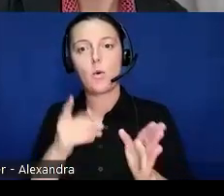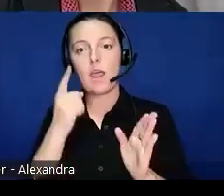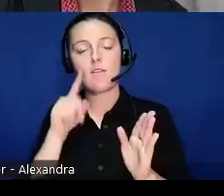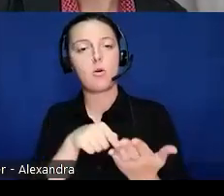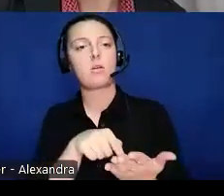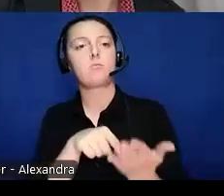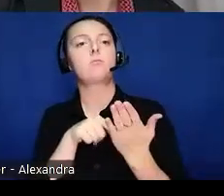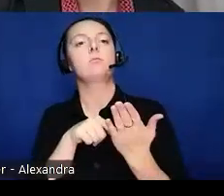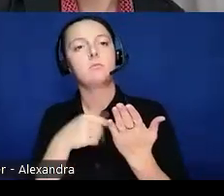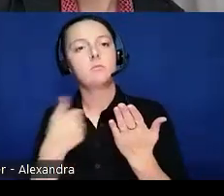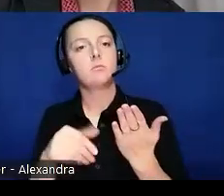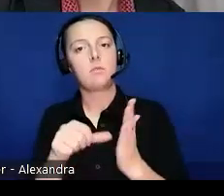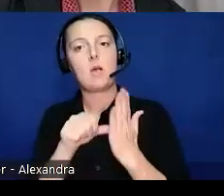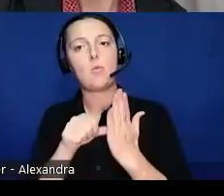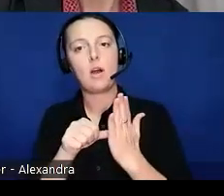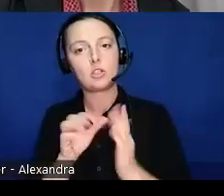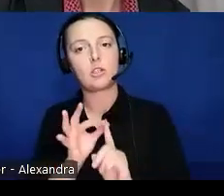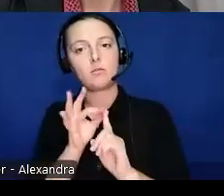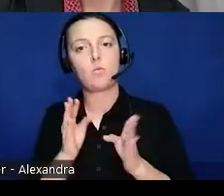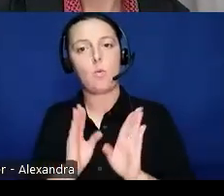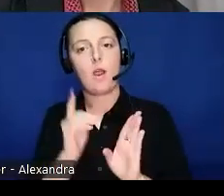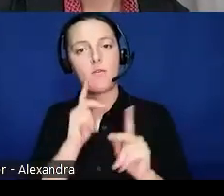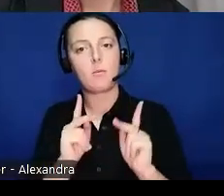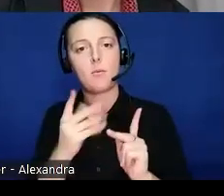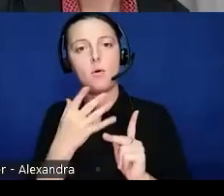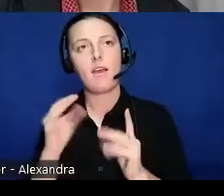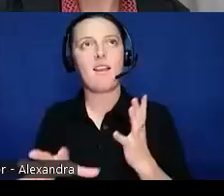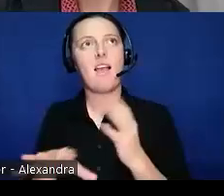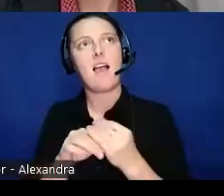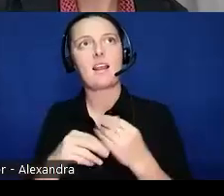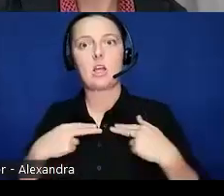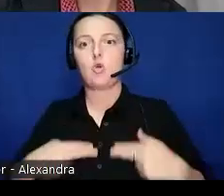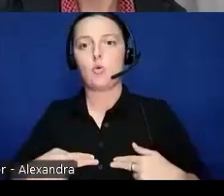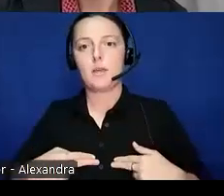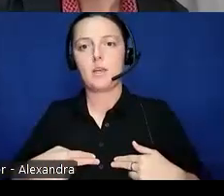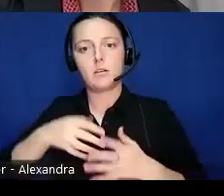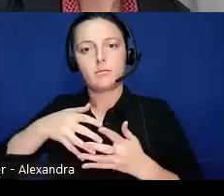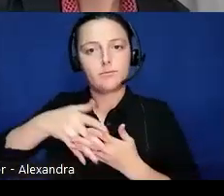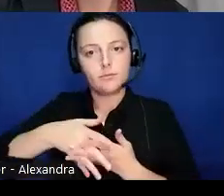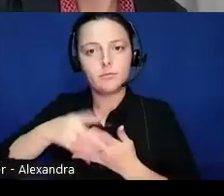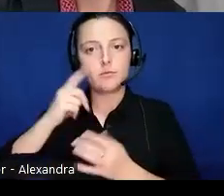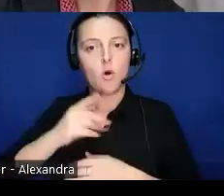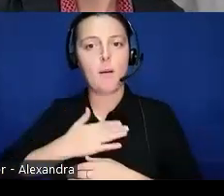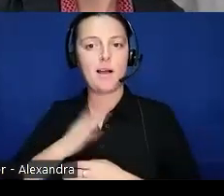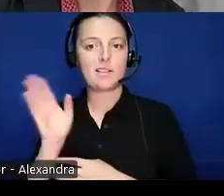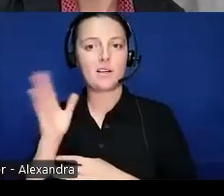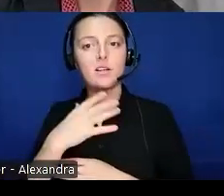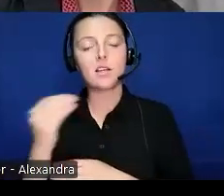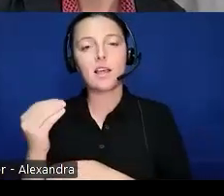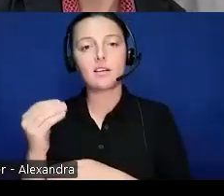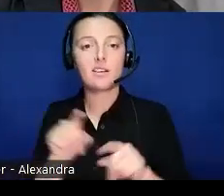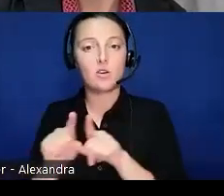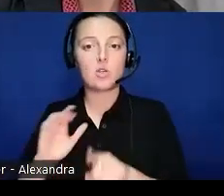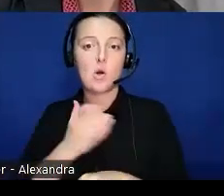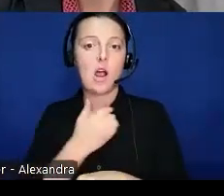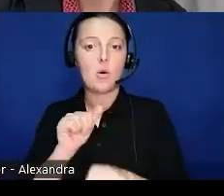and adding a humanistic kind of tone to my talks and also to the work that we do with our patients